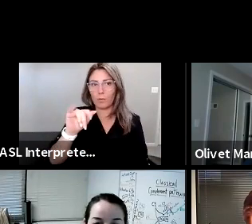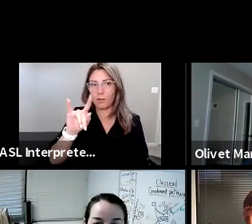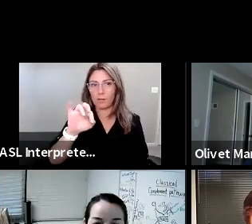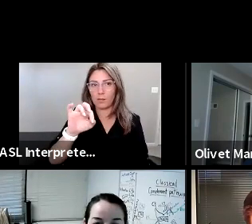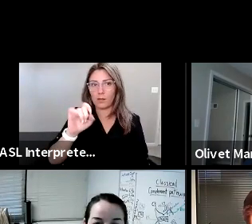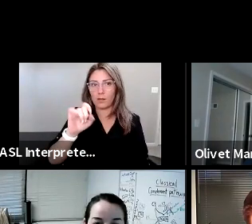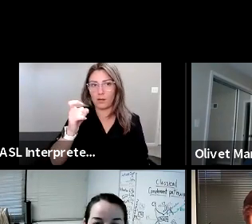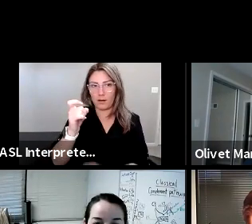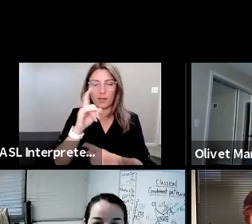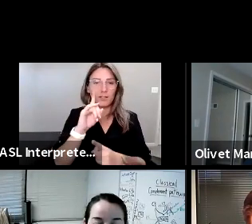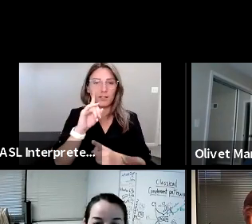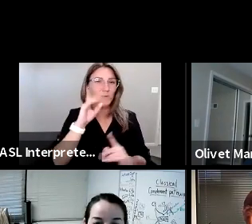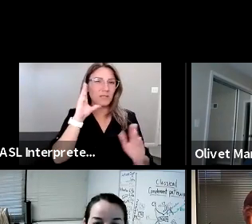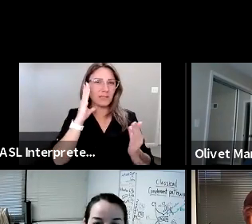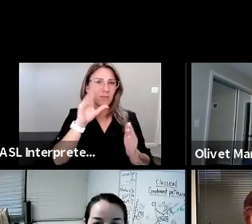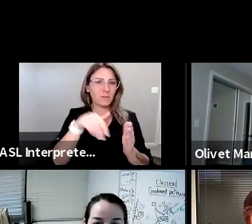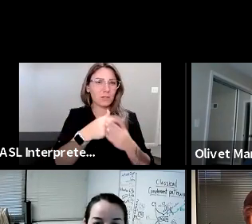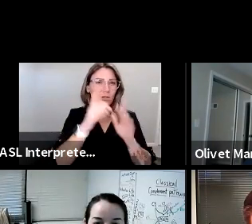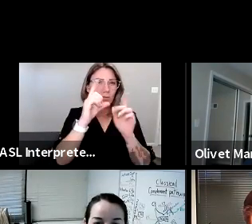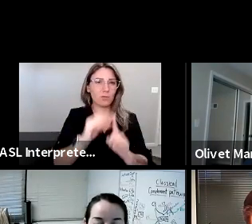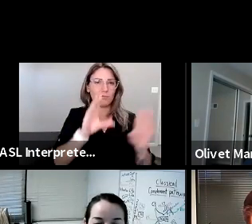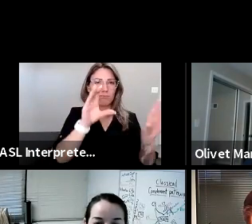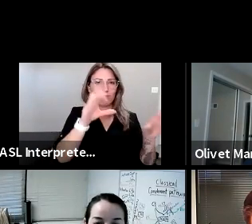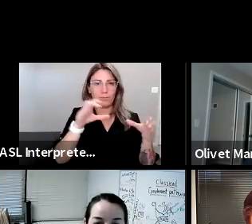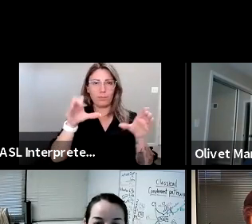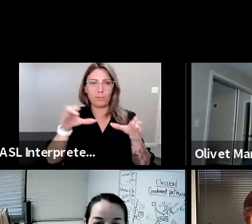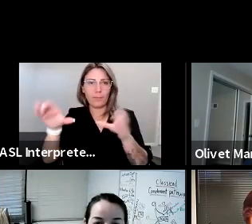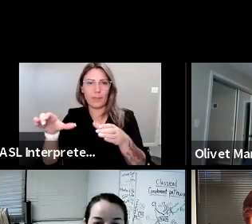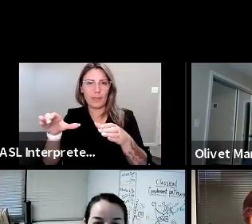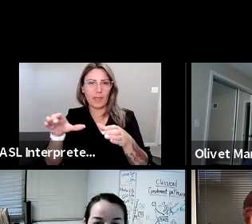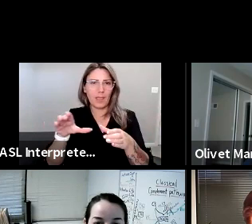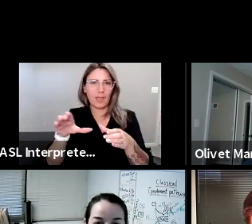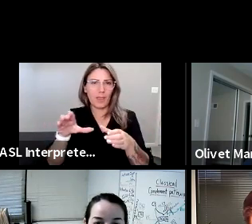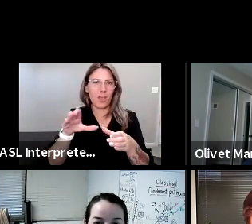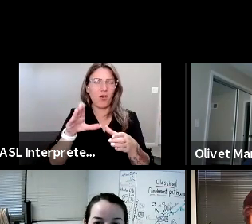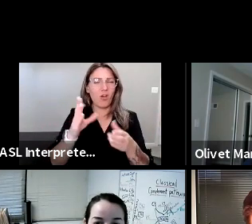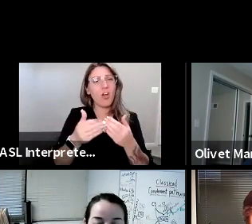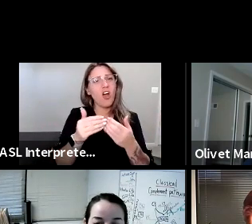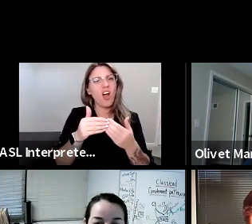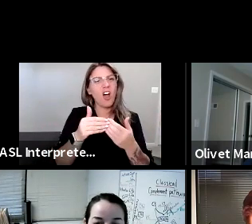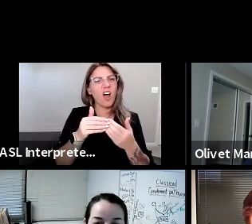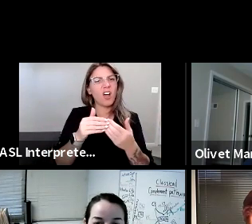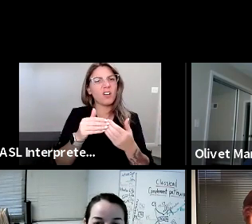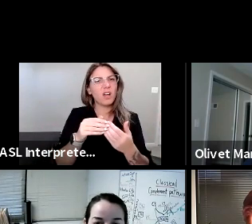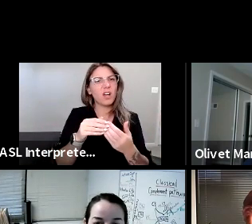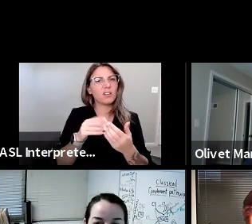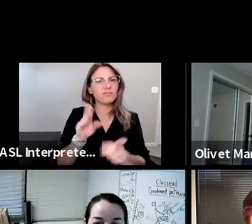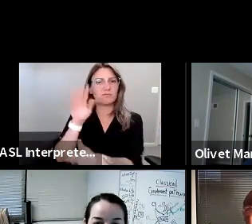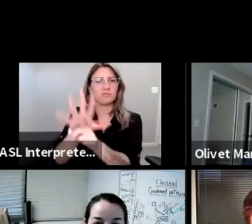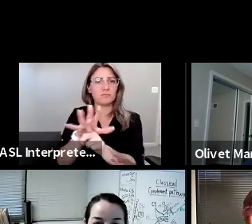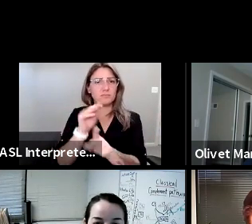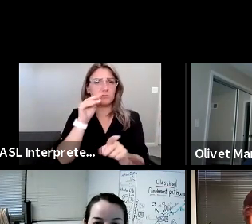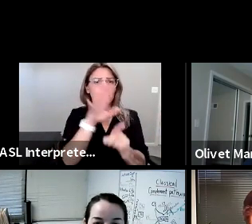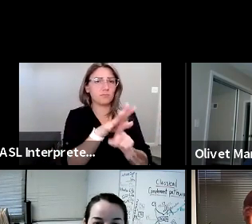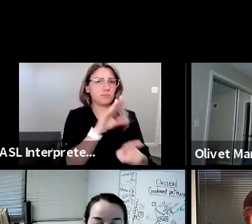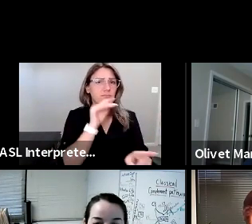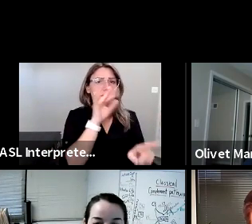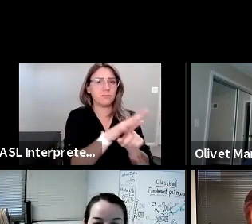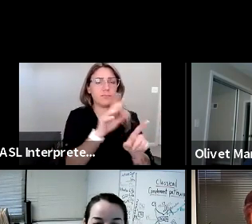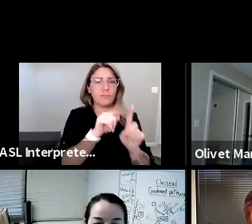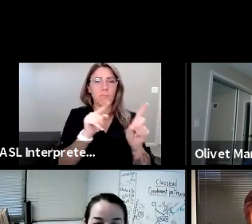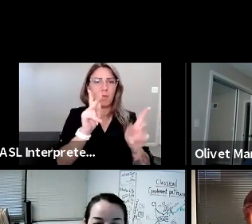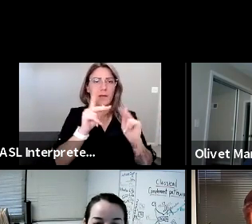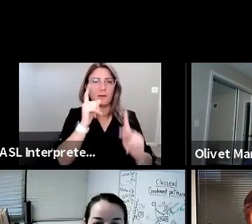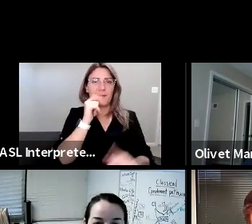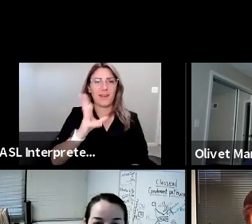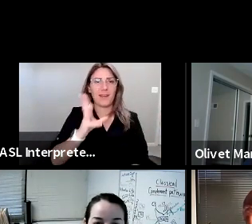seems that all these terms are classifications that are almost imposed on people, but they're not generally embraced by people. So the people